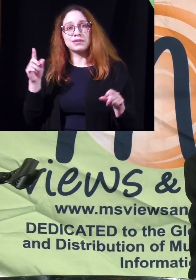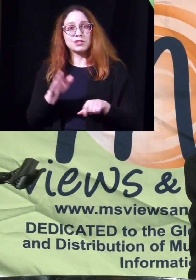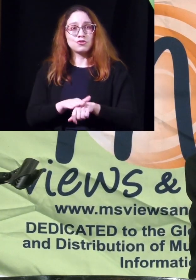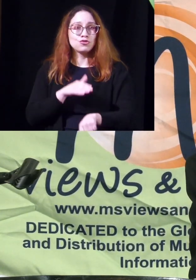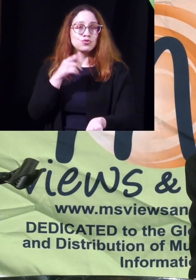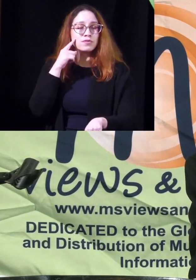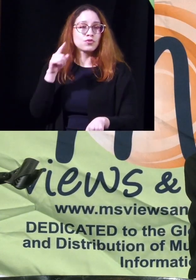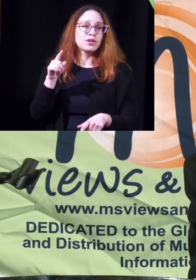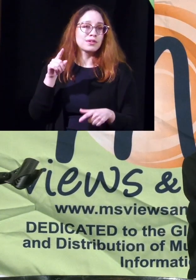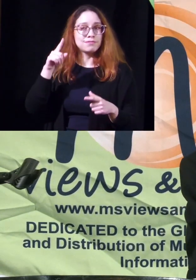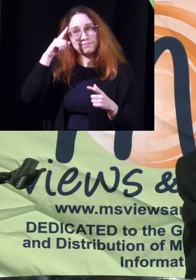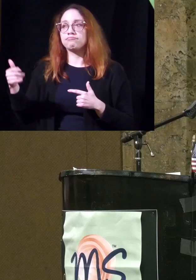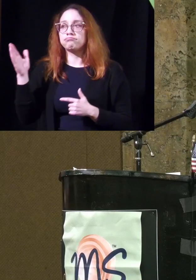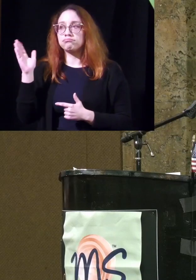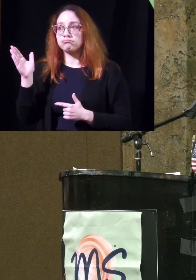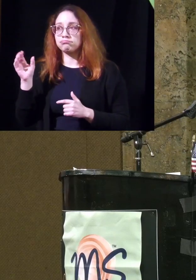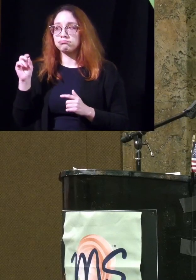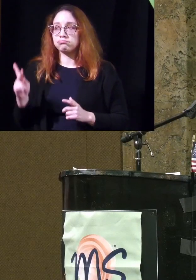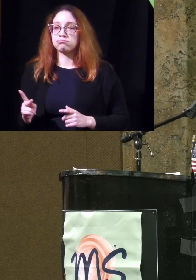progression of atrophy.